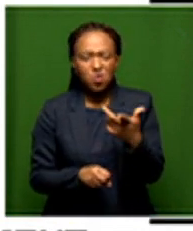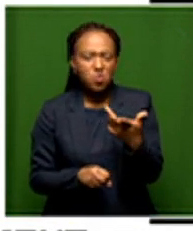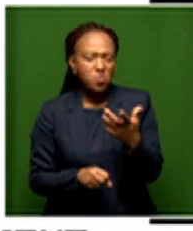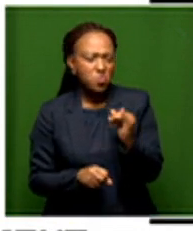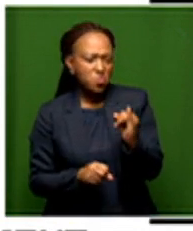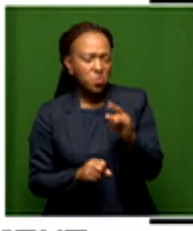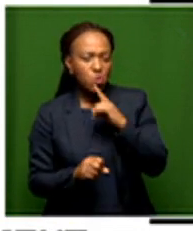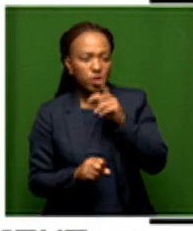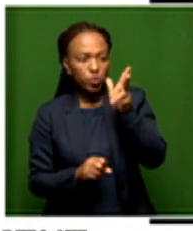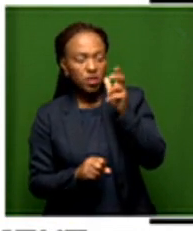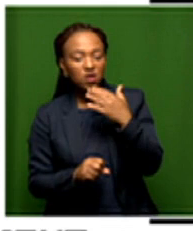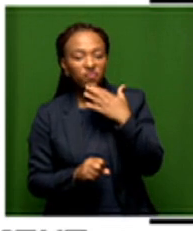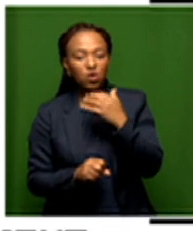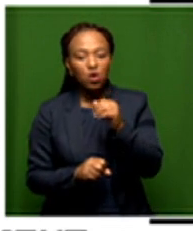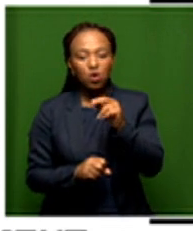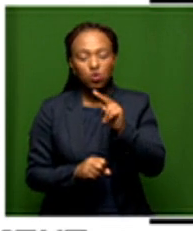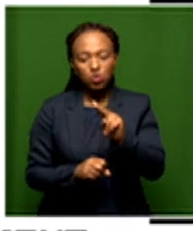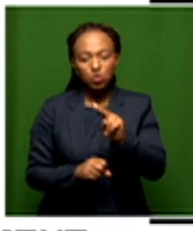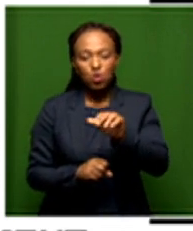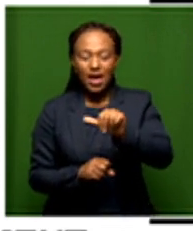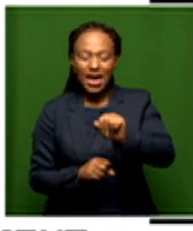levels of cooperation from the UAE that we would